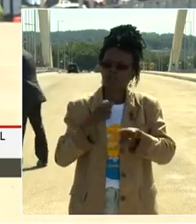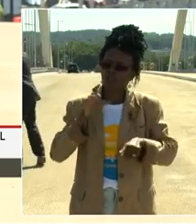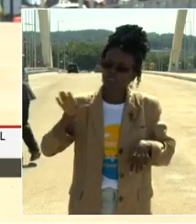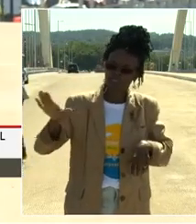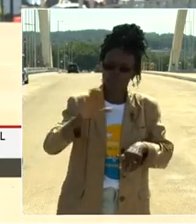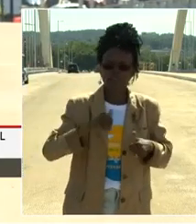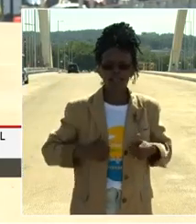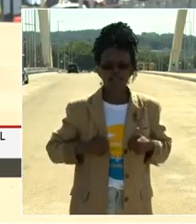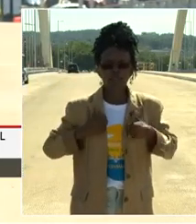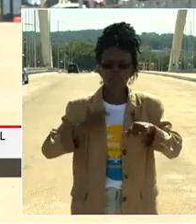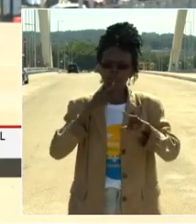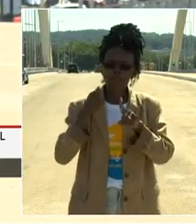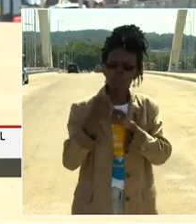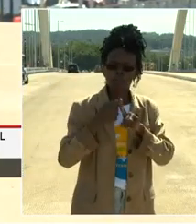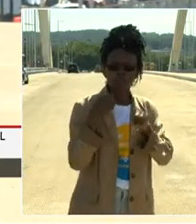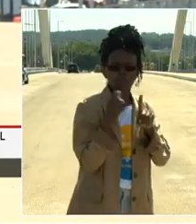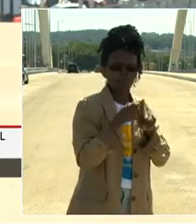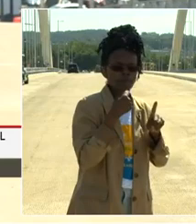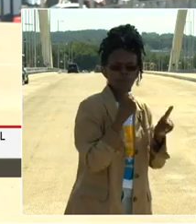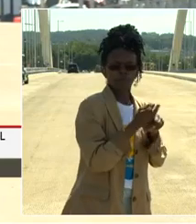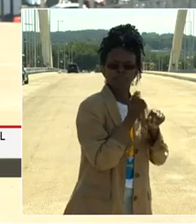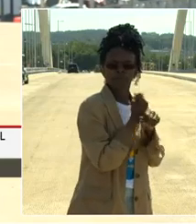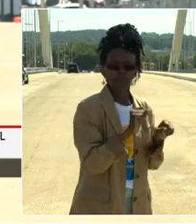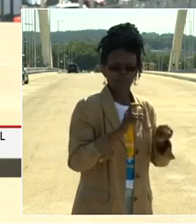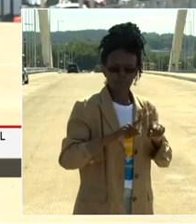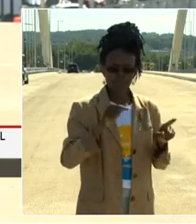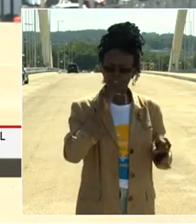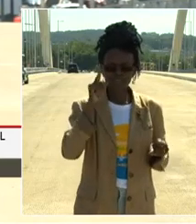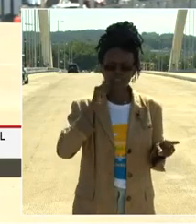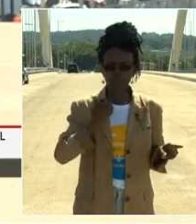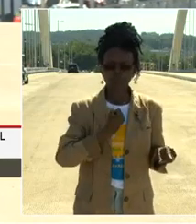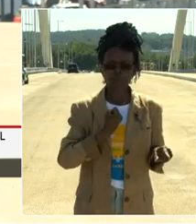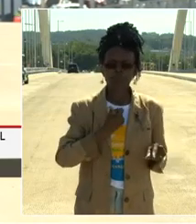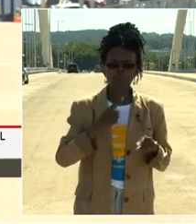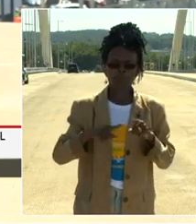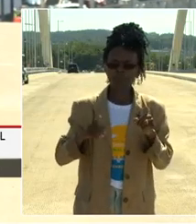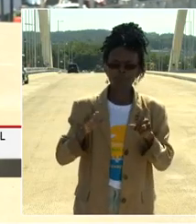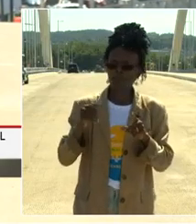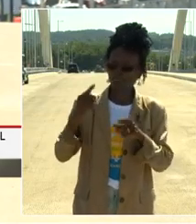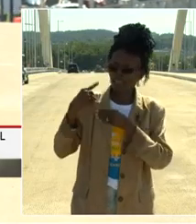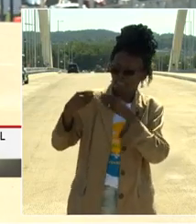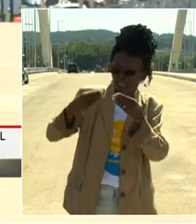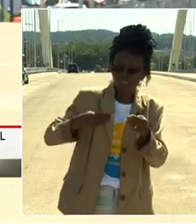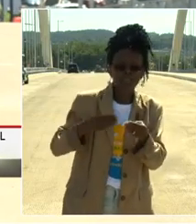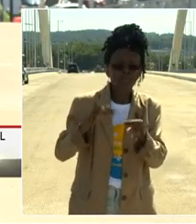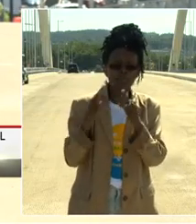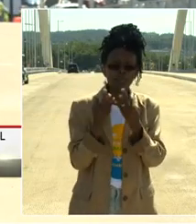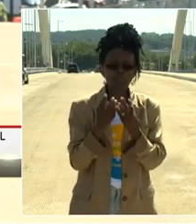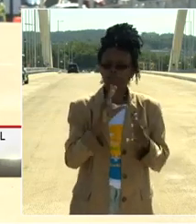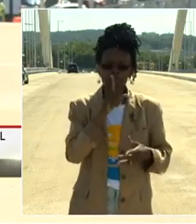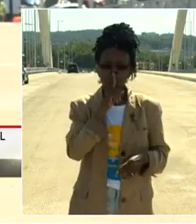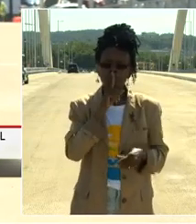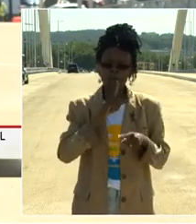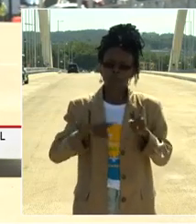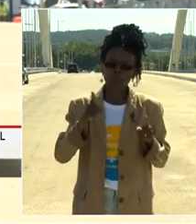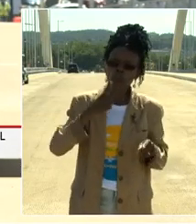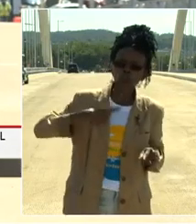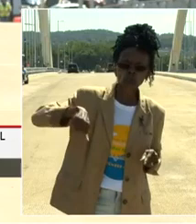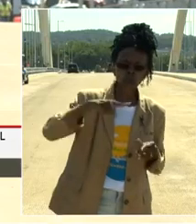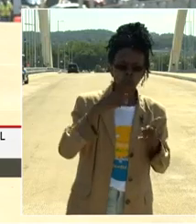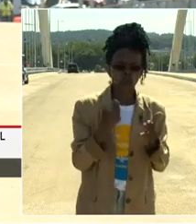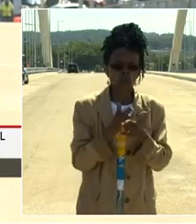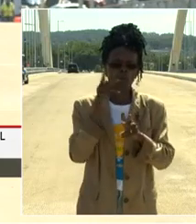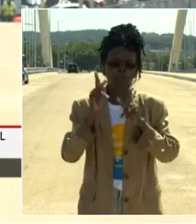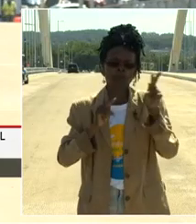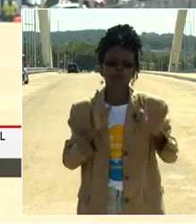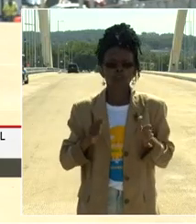not just by me and all of his direct descendants here today, but all of you joining us and the new generation of leaders inspired by